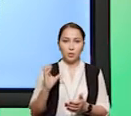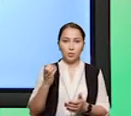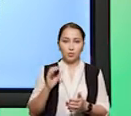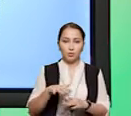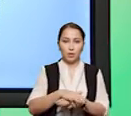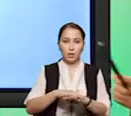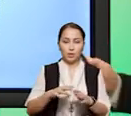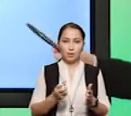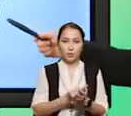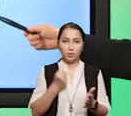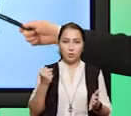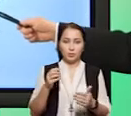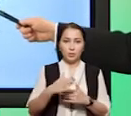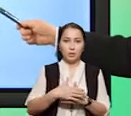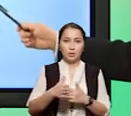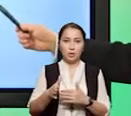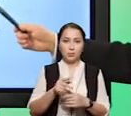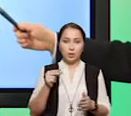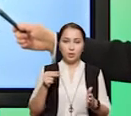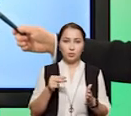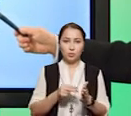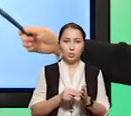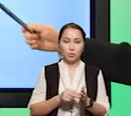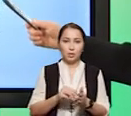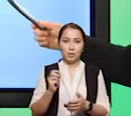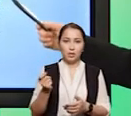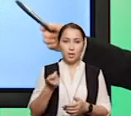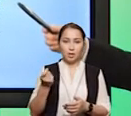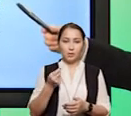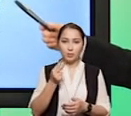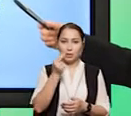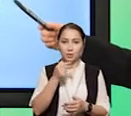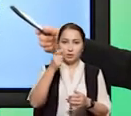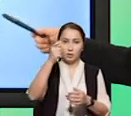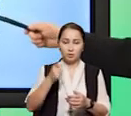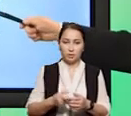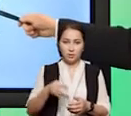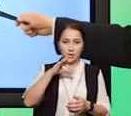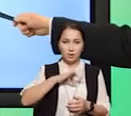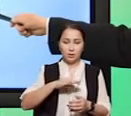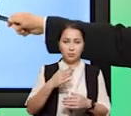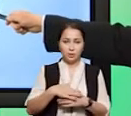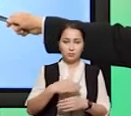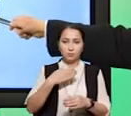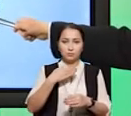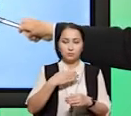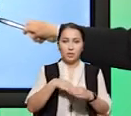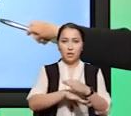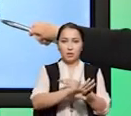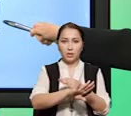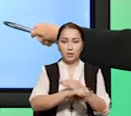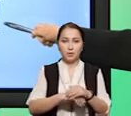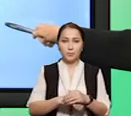hosil qiladi. Tirqishga to'g'ri kelgan atomlar esa kichik silindrni ichidan tashqariga chiqadi va